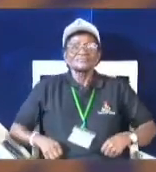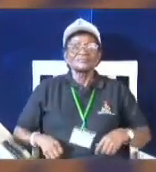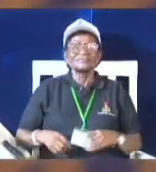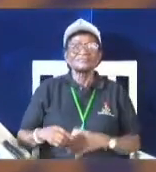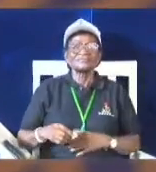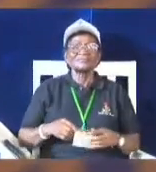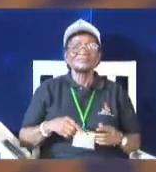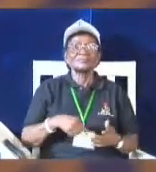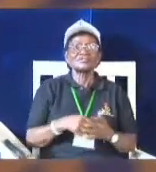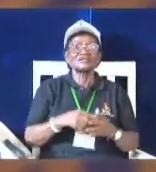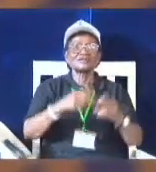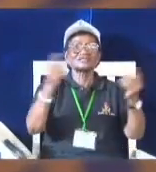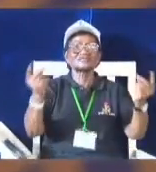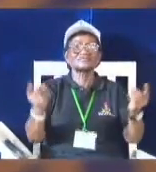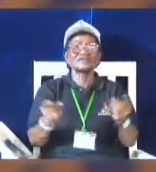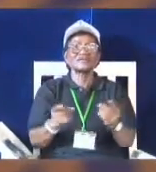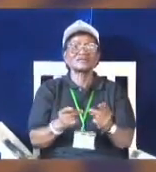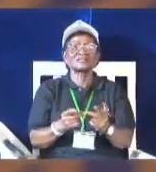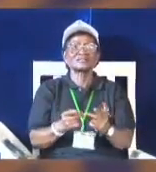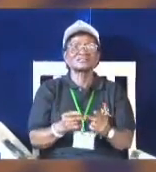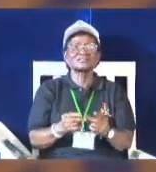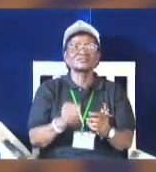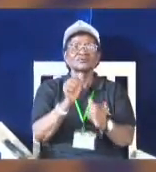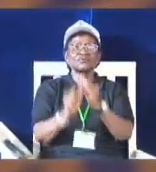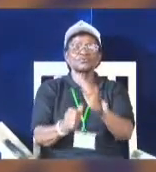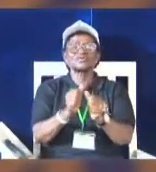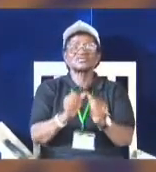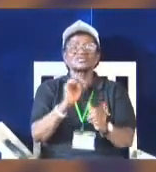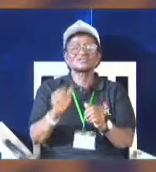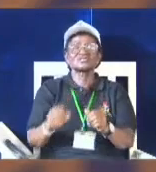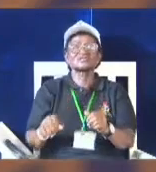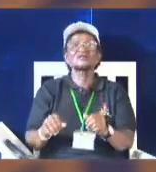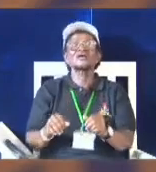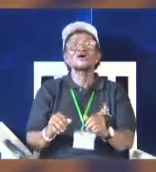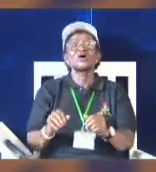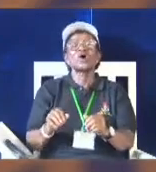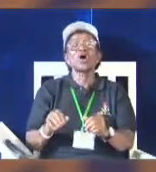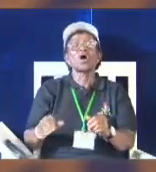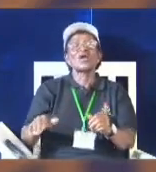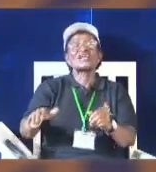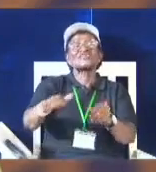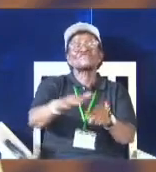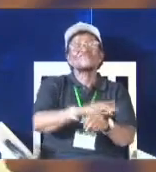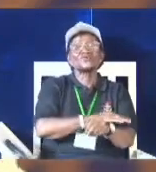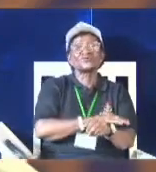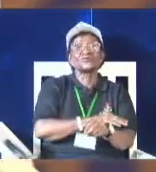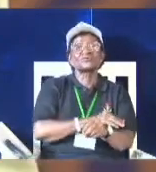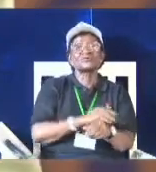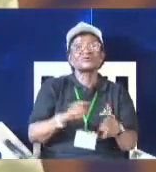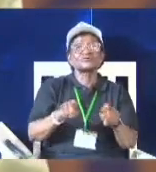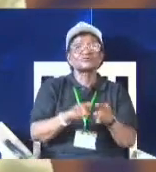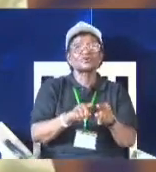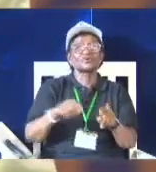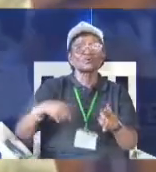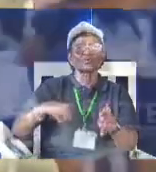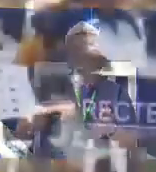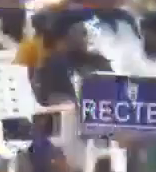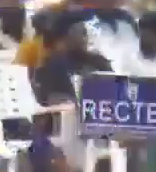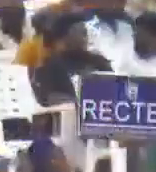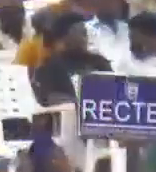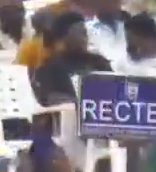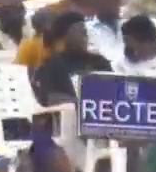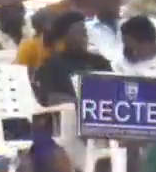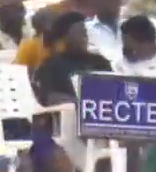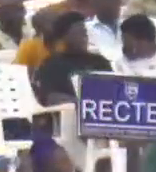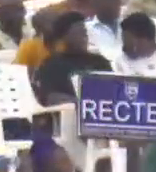this place, which is already overflowing, can contain us. So we'll be moving to